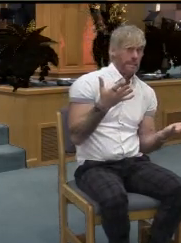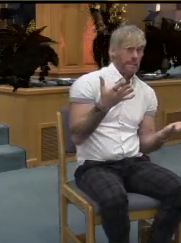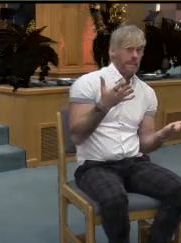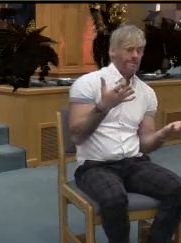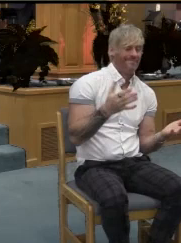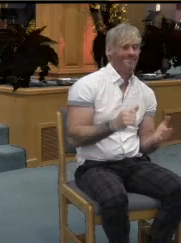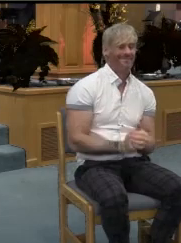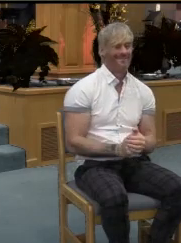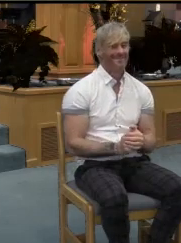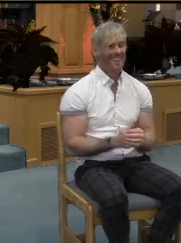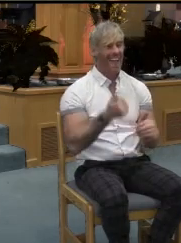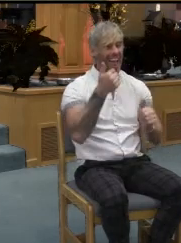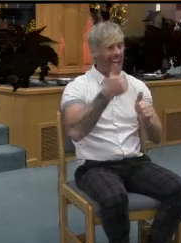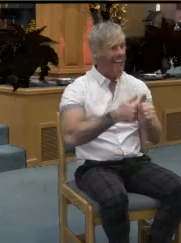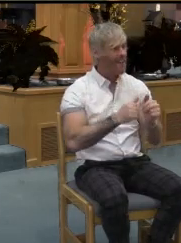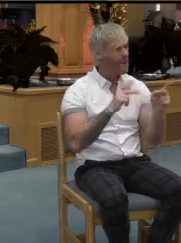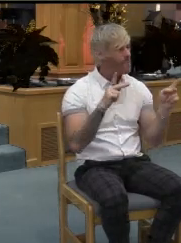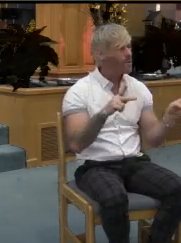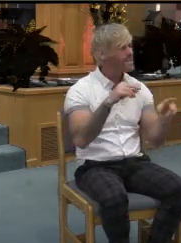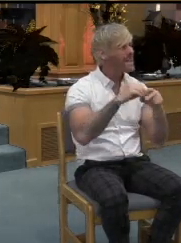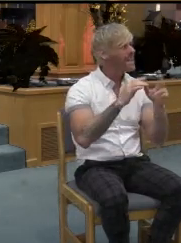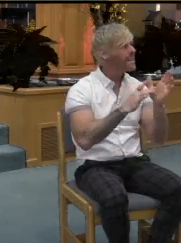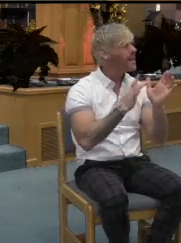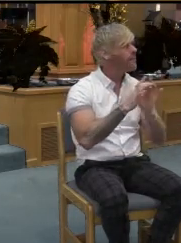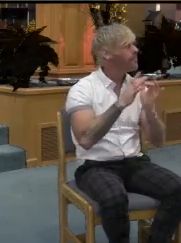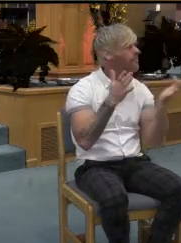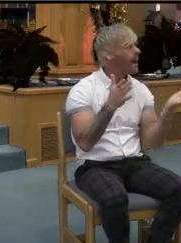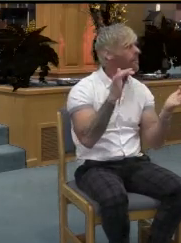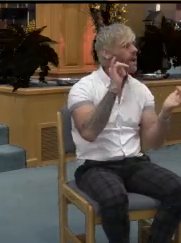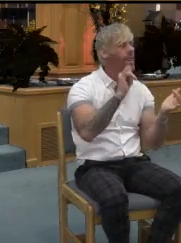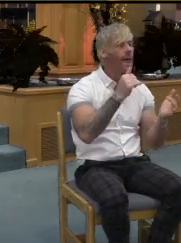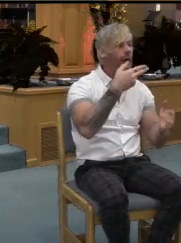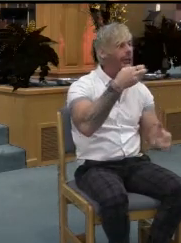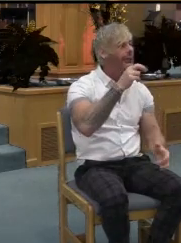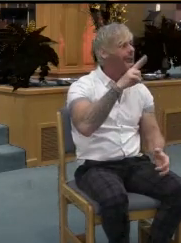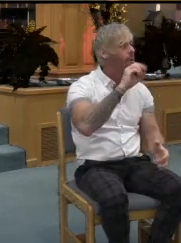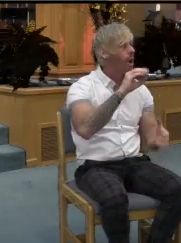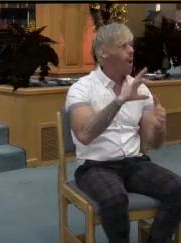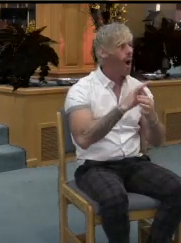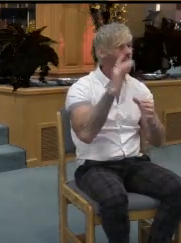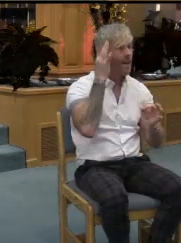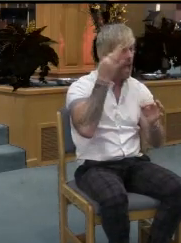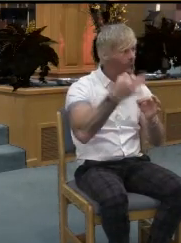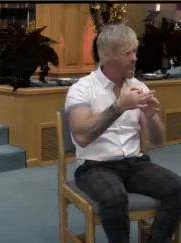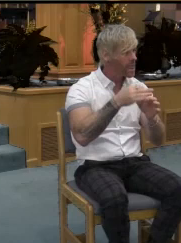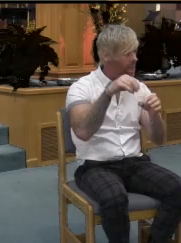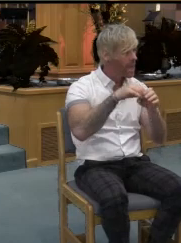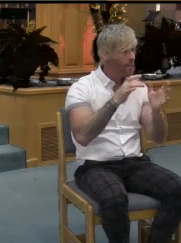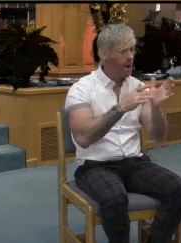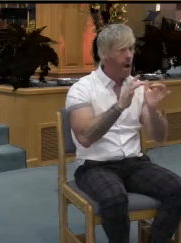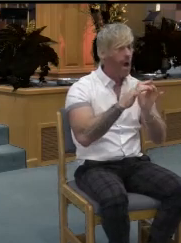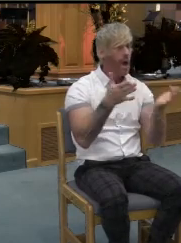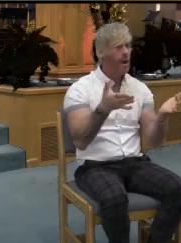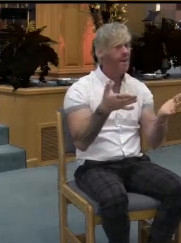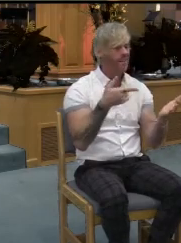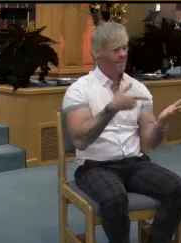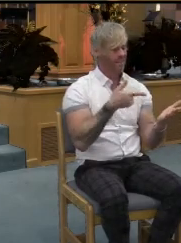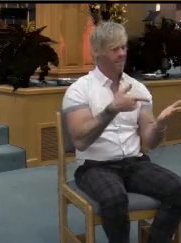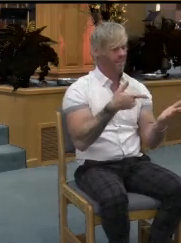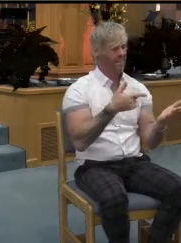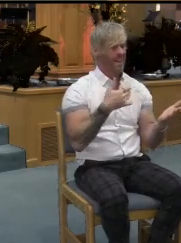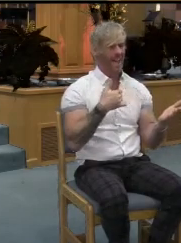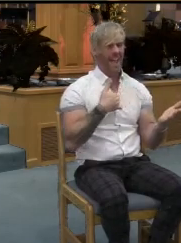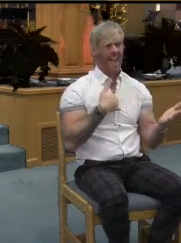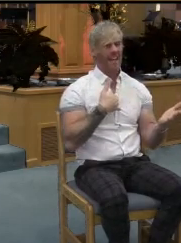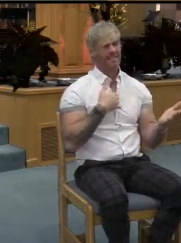every person in the Bible I see that's listed as a great hero of the faith is somebody who dealt with an anomaly in